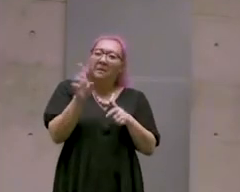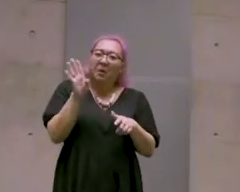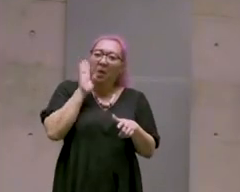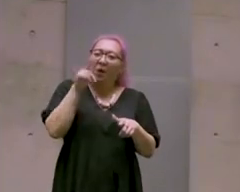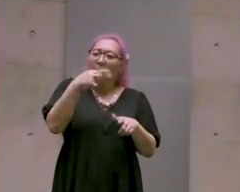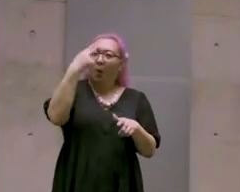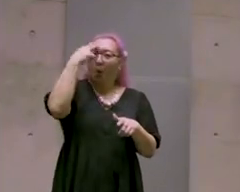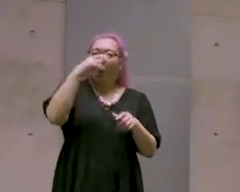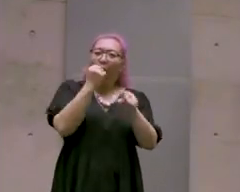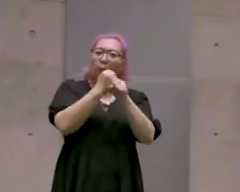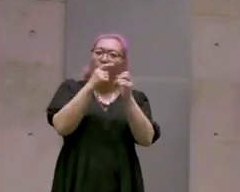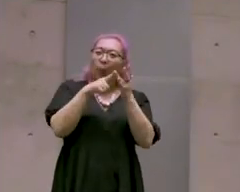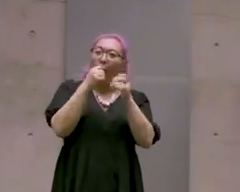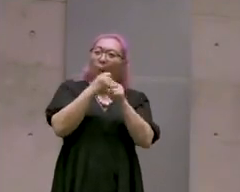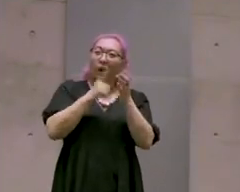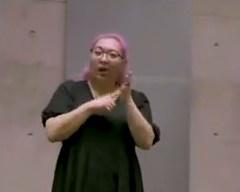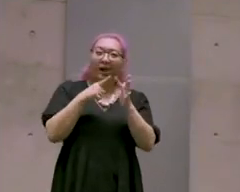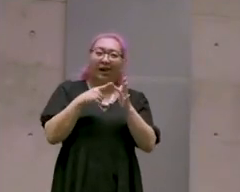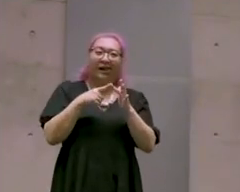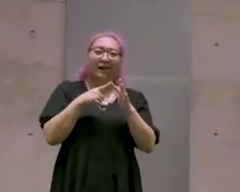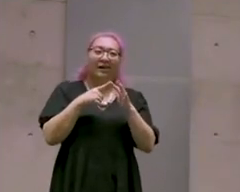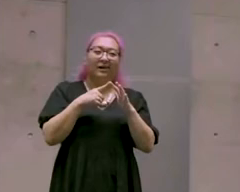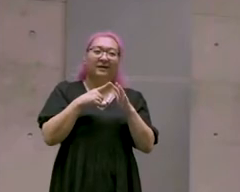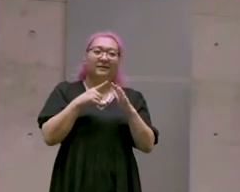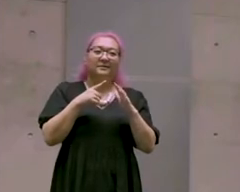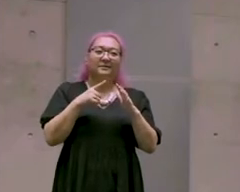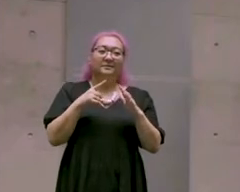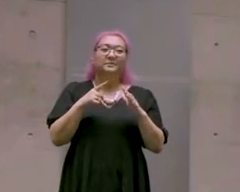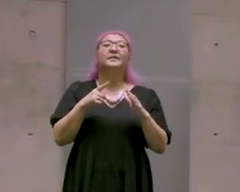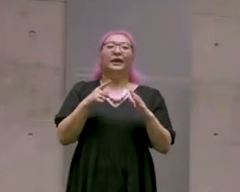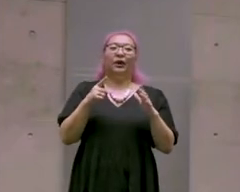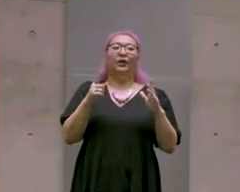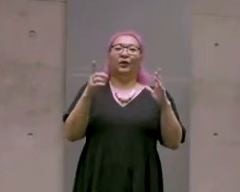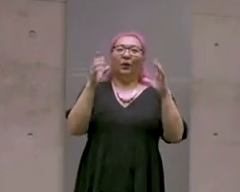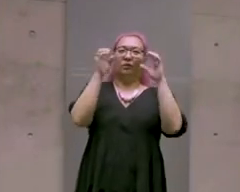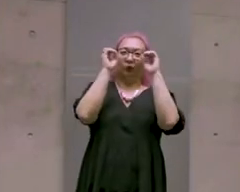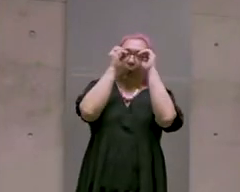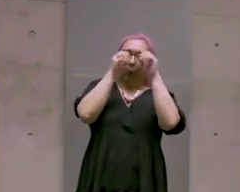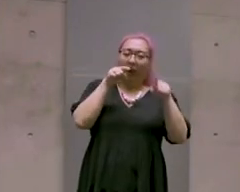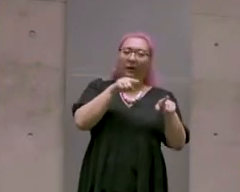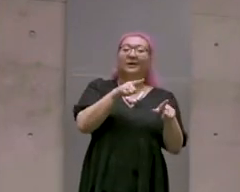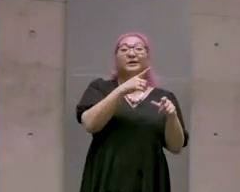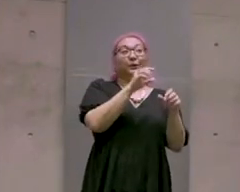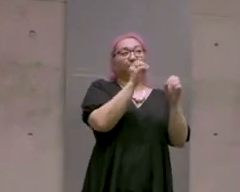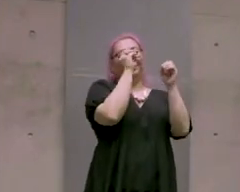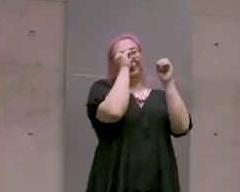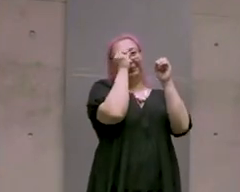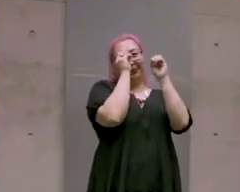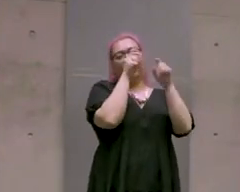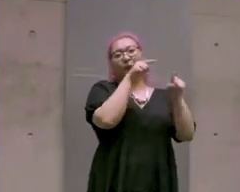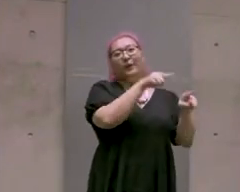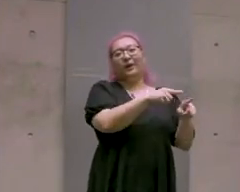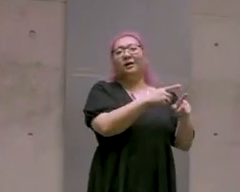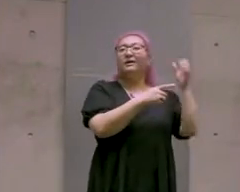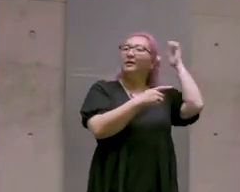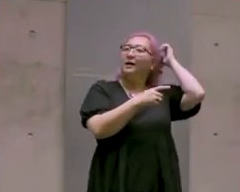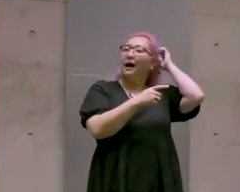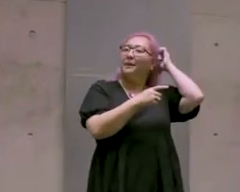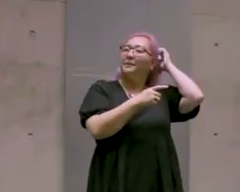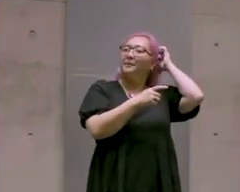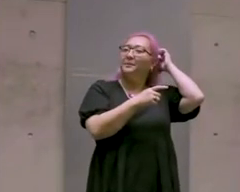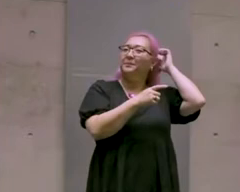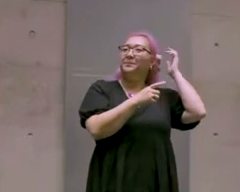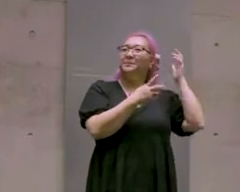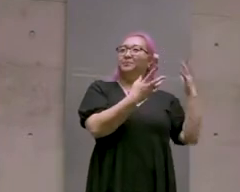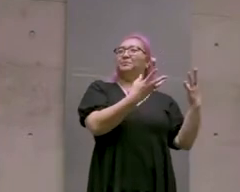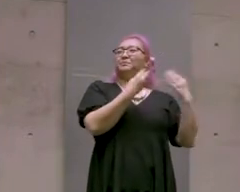so Earthshape was Google. Basically, just gave us a lot of money to make a VR game. That's kind of the foundation of that. I'm proud of the game though. It was a fun